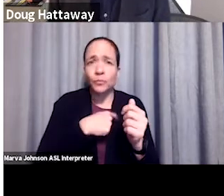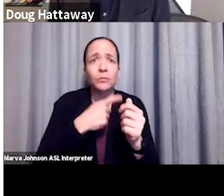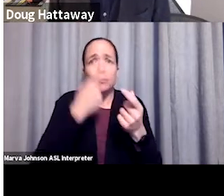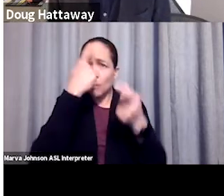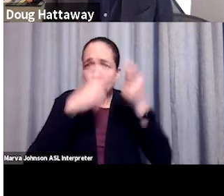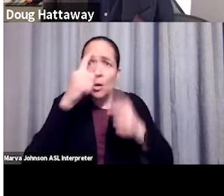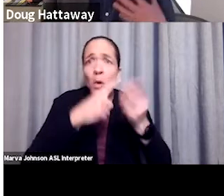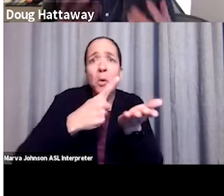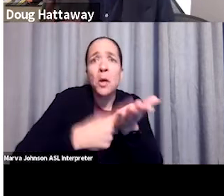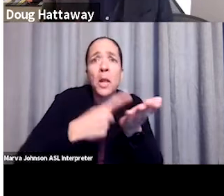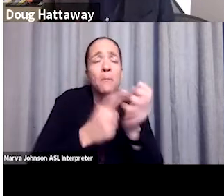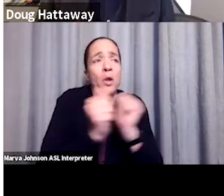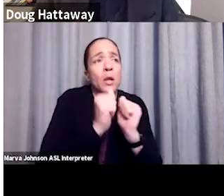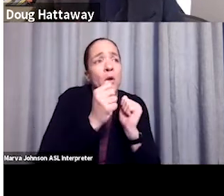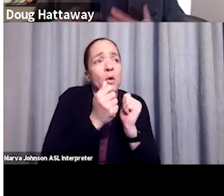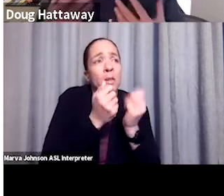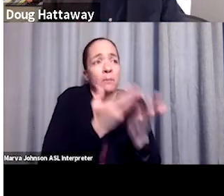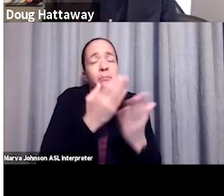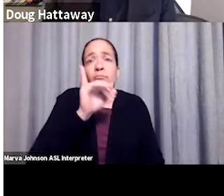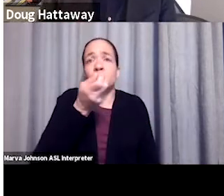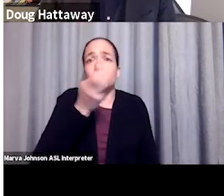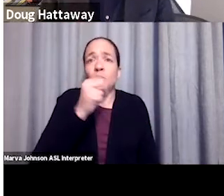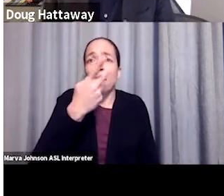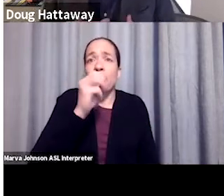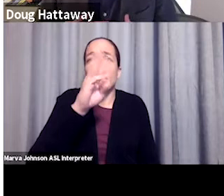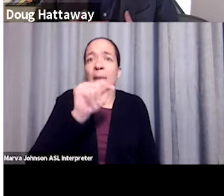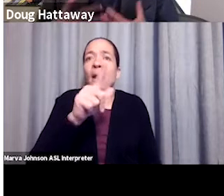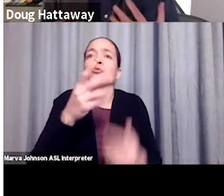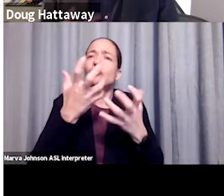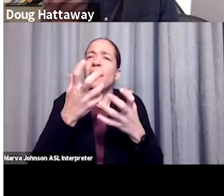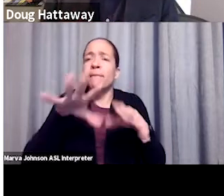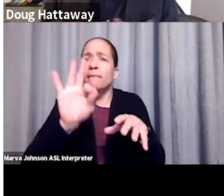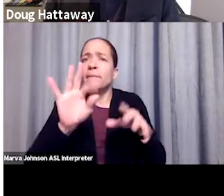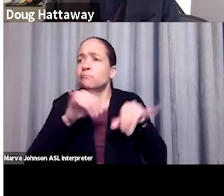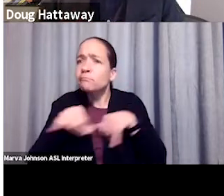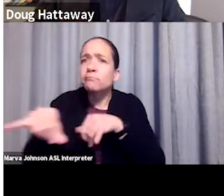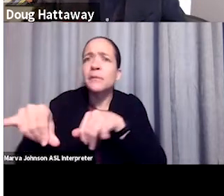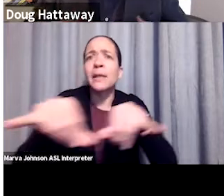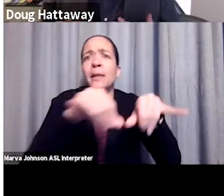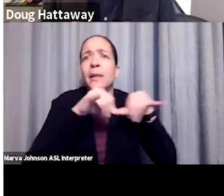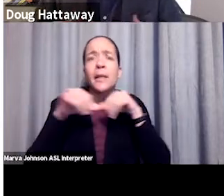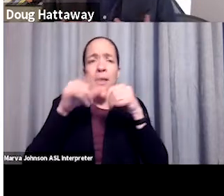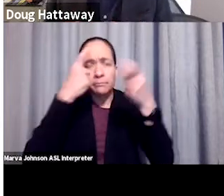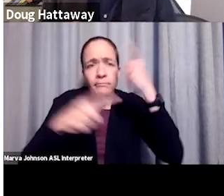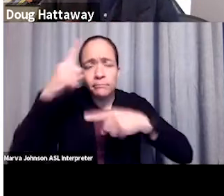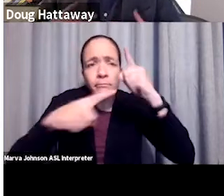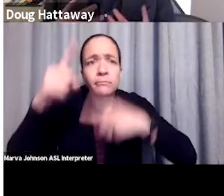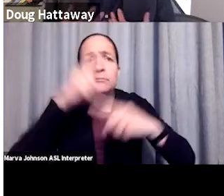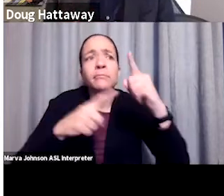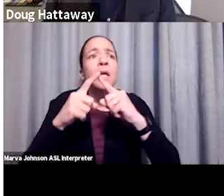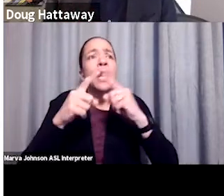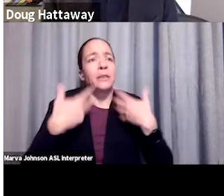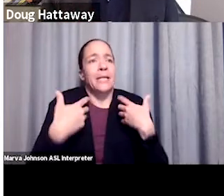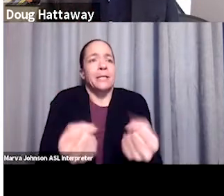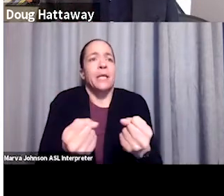this work, in finding areas of common ground around healing the country, working to a government economy that really is structured to serve people and